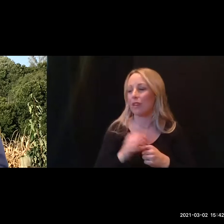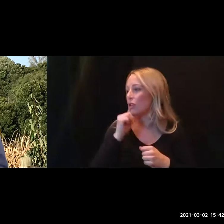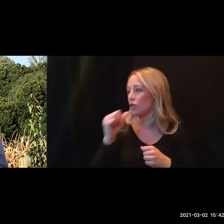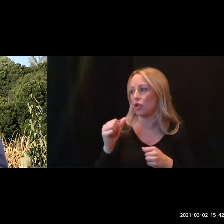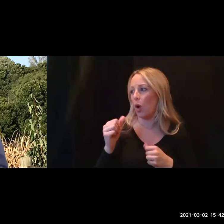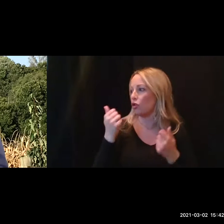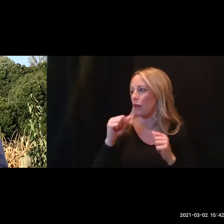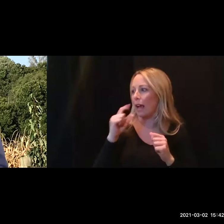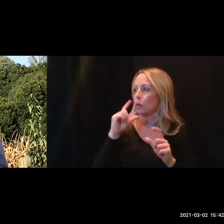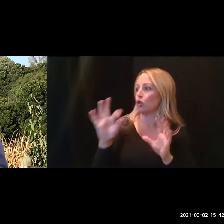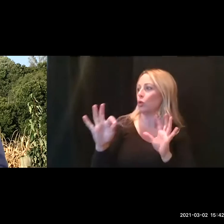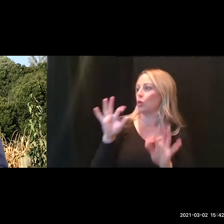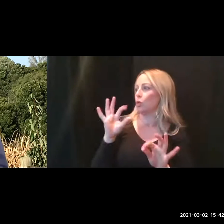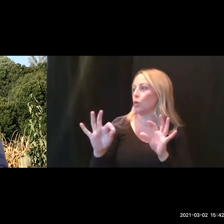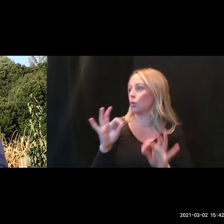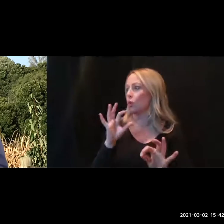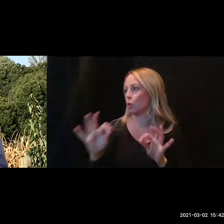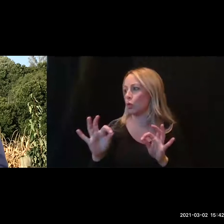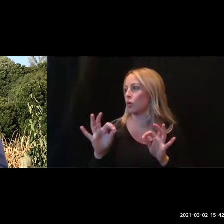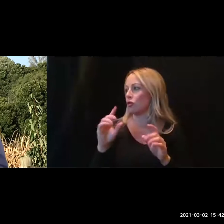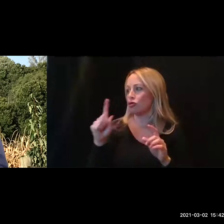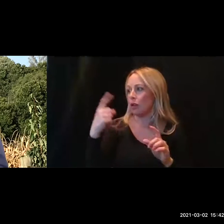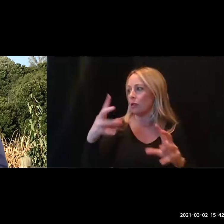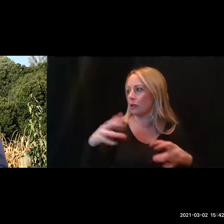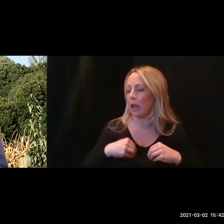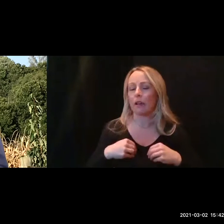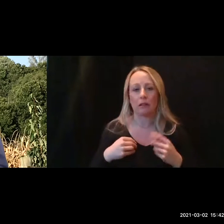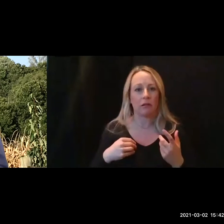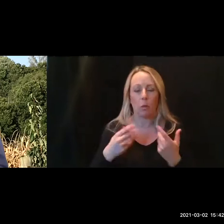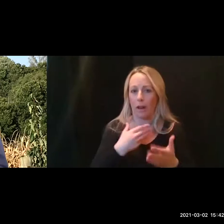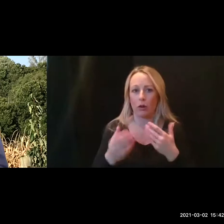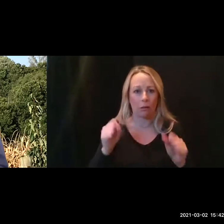choose. Take the one you can get first, period.